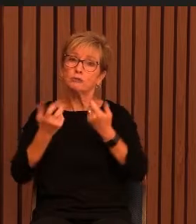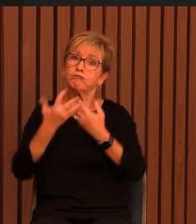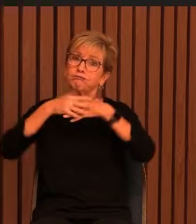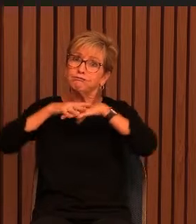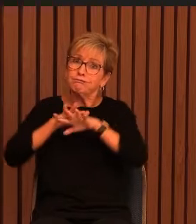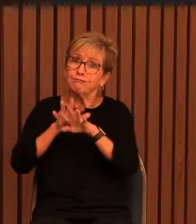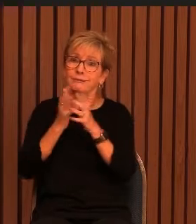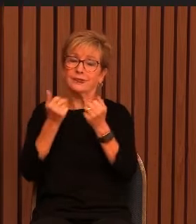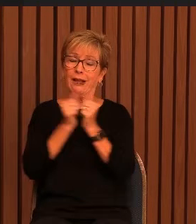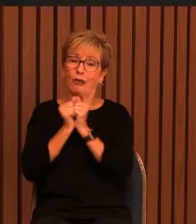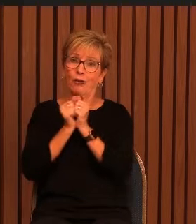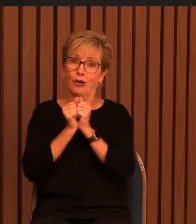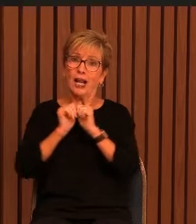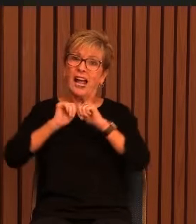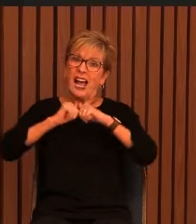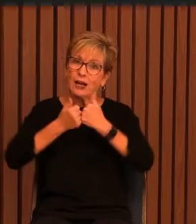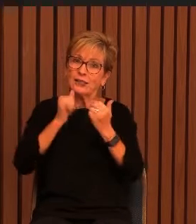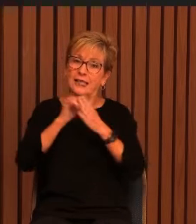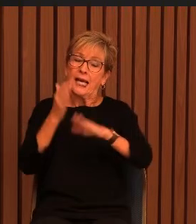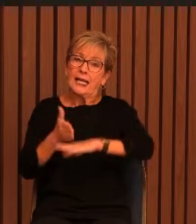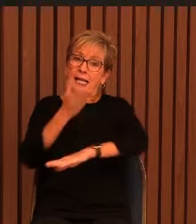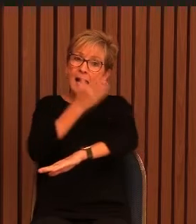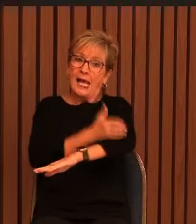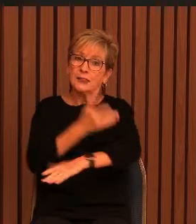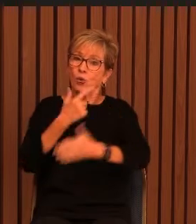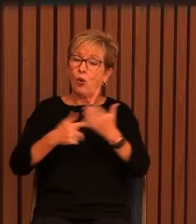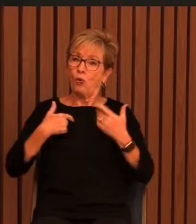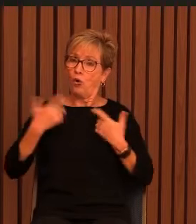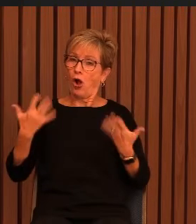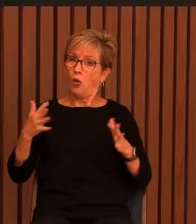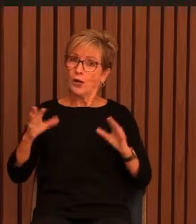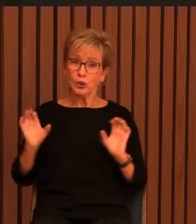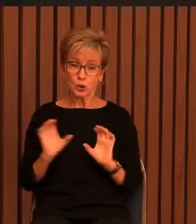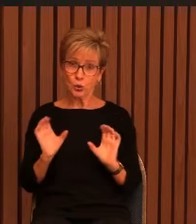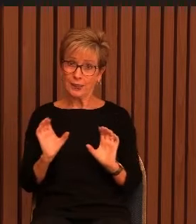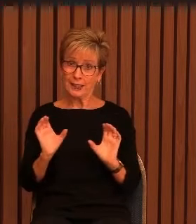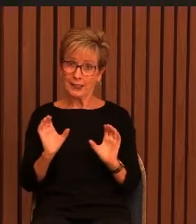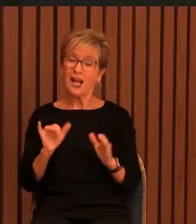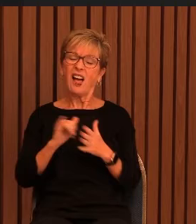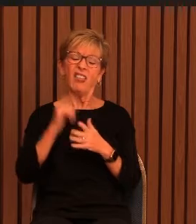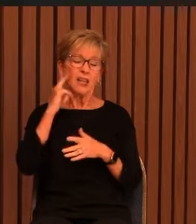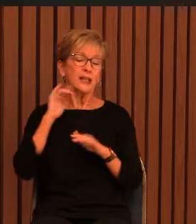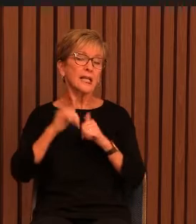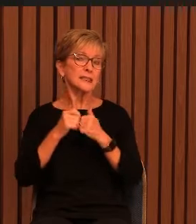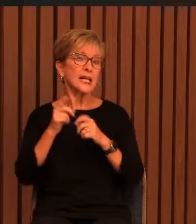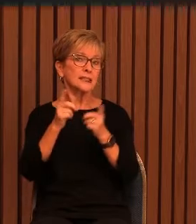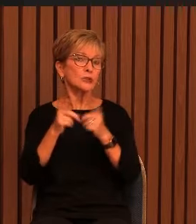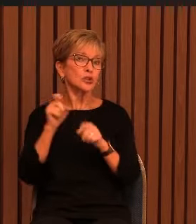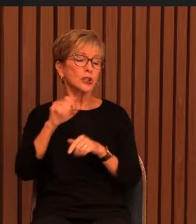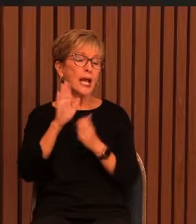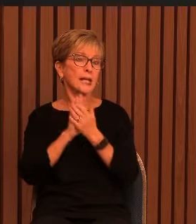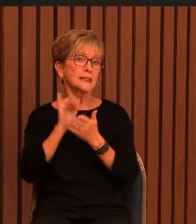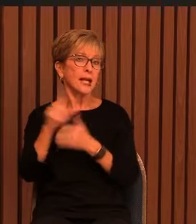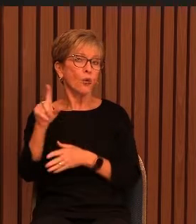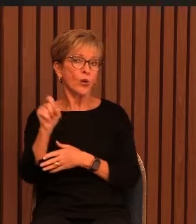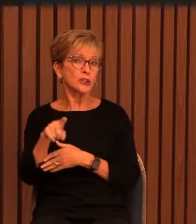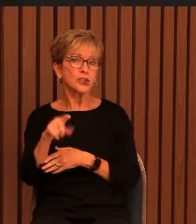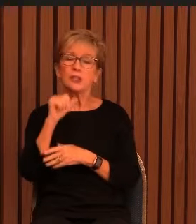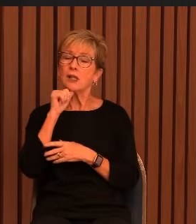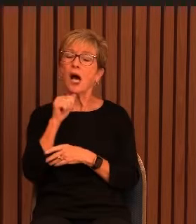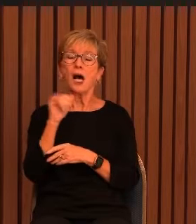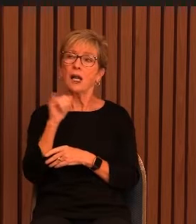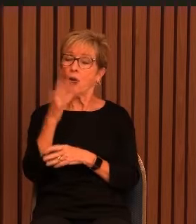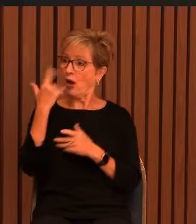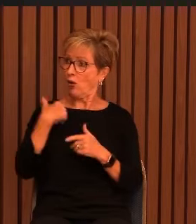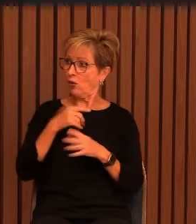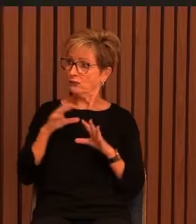does this enhance what we're already doing? I think that's how a district should ask the question. Not, well, I want